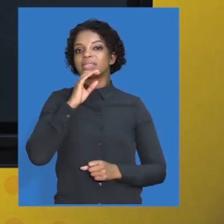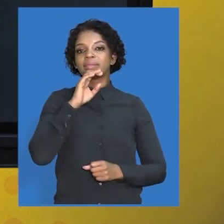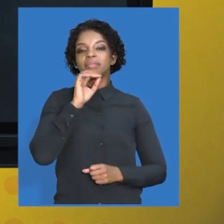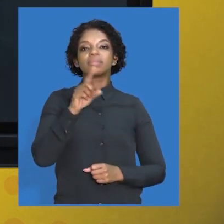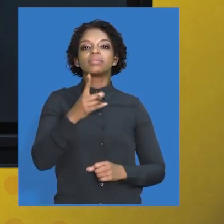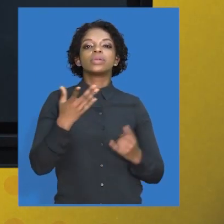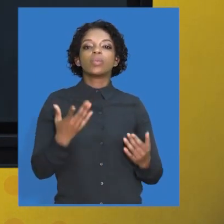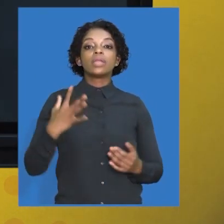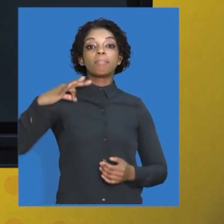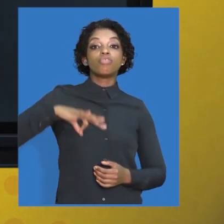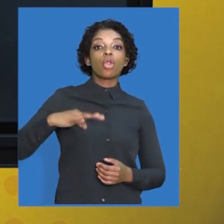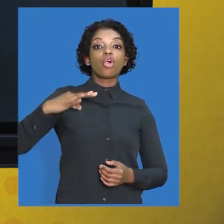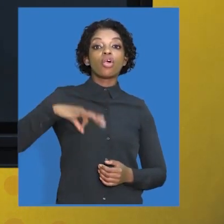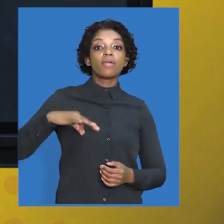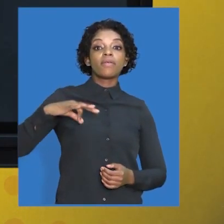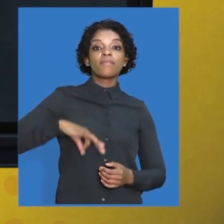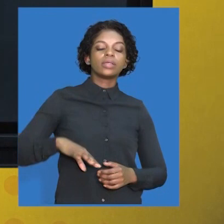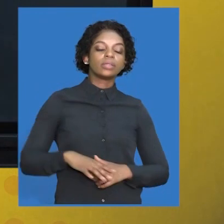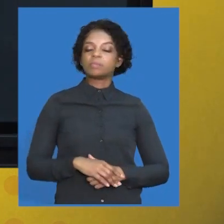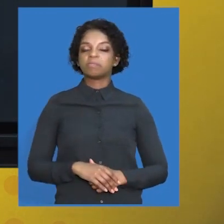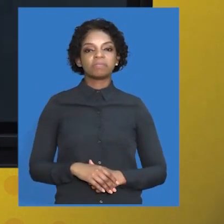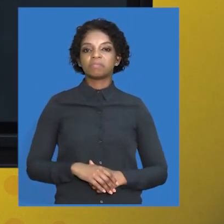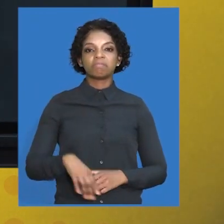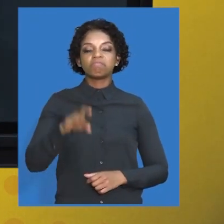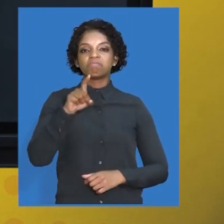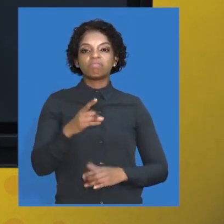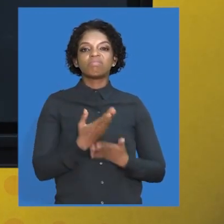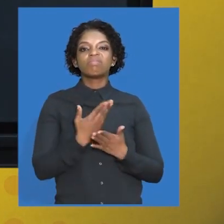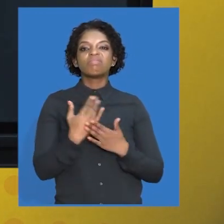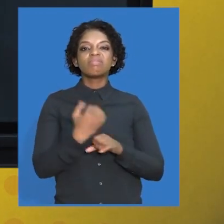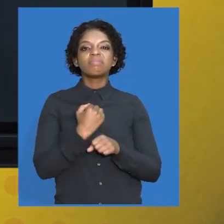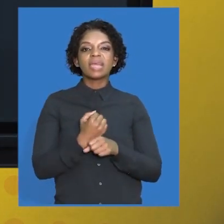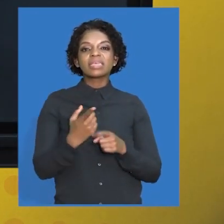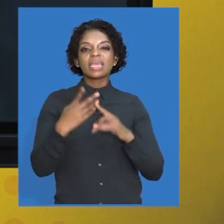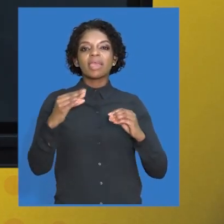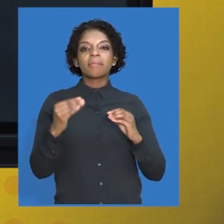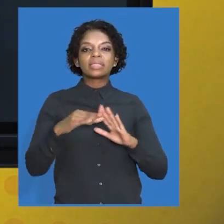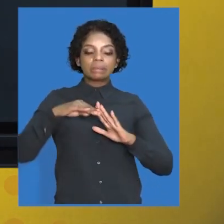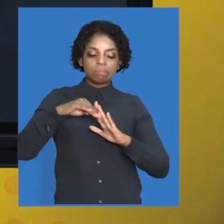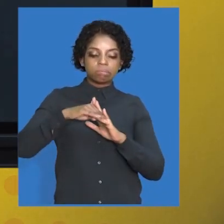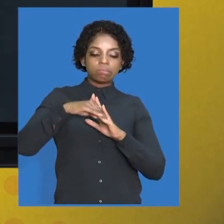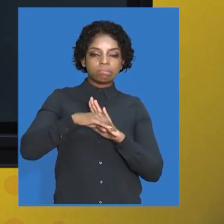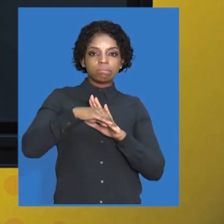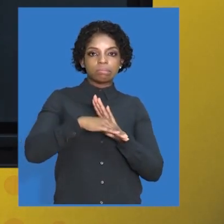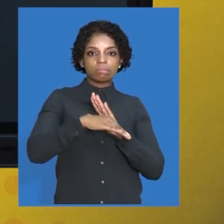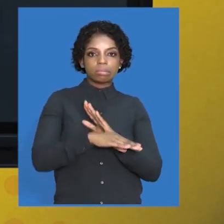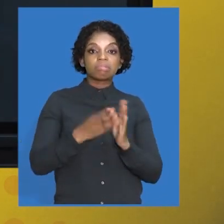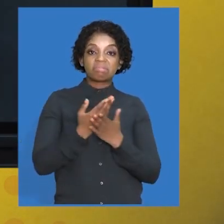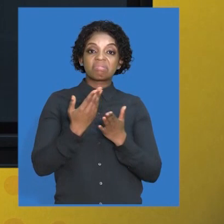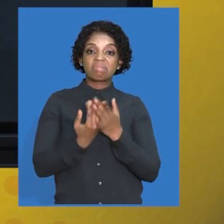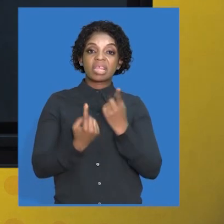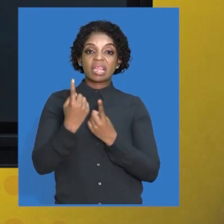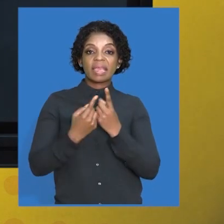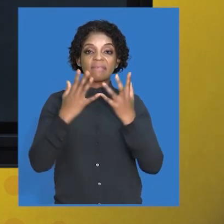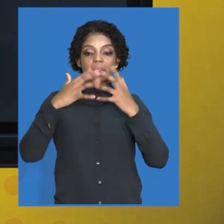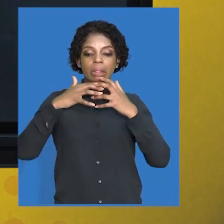want to be, and that could result in the business contracting and even potentially closing down because we're not focusing on